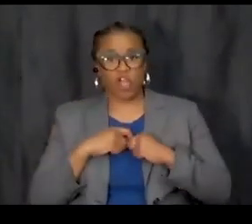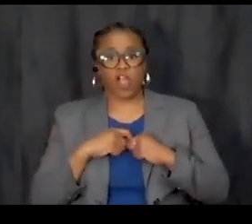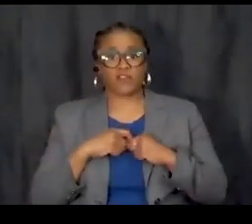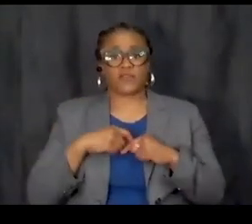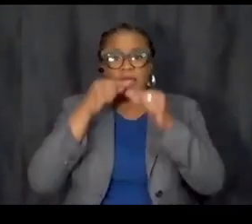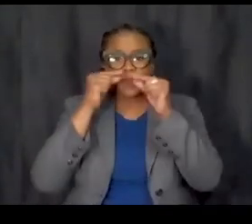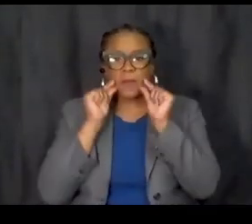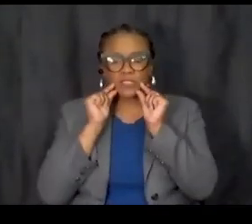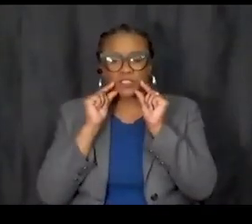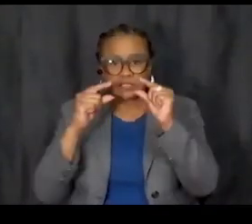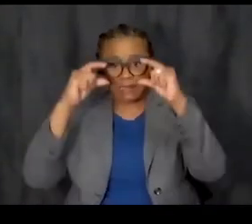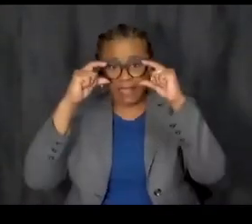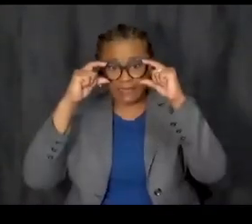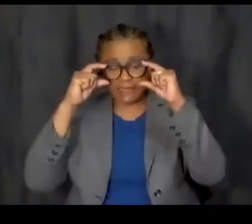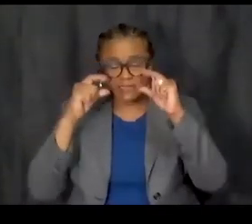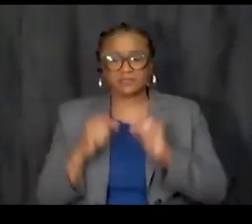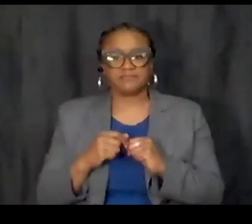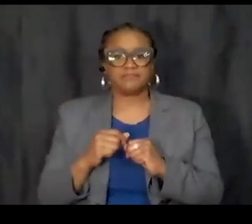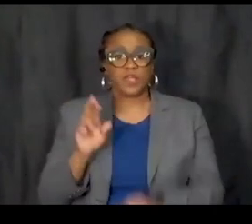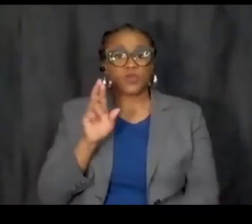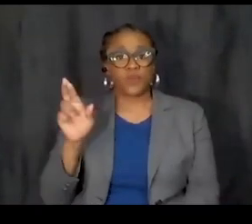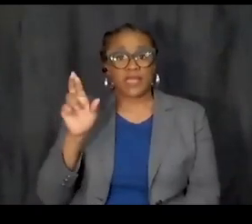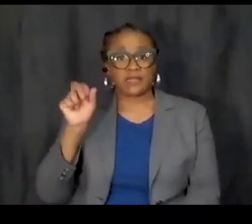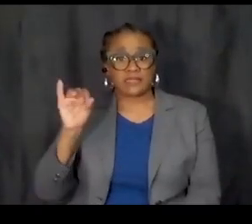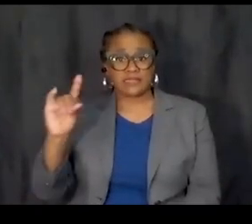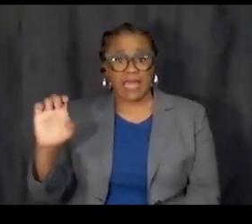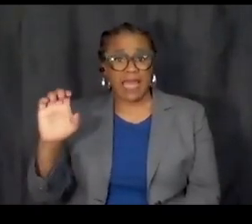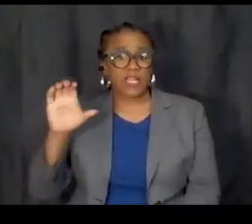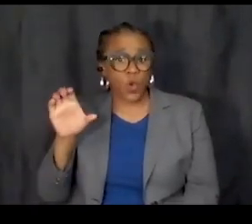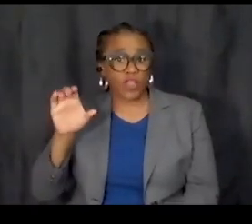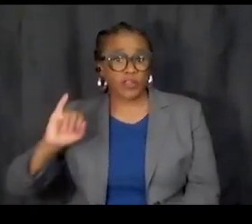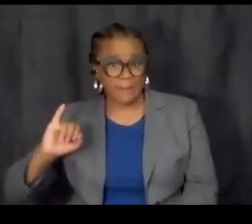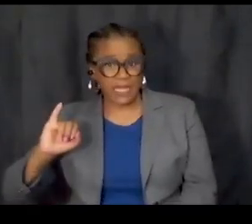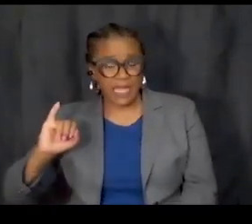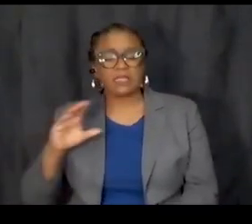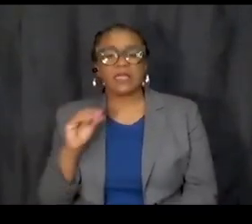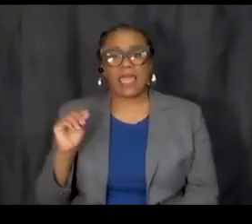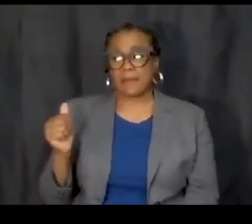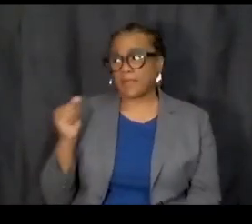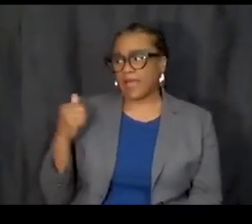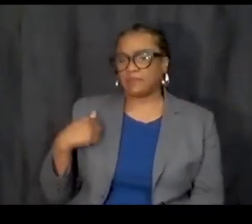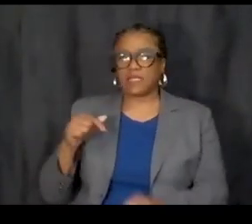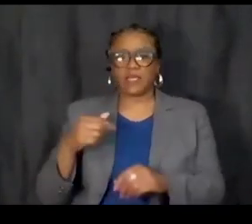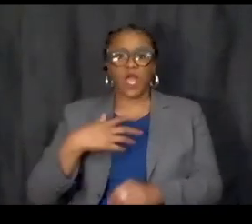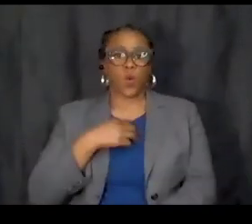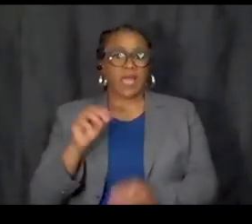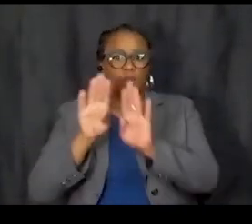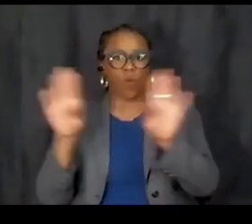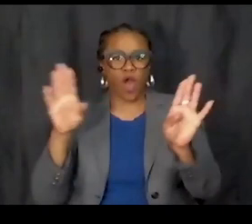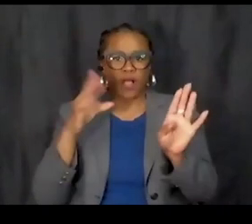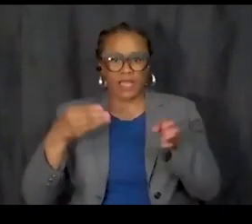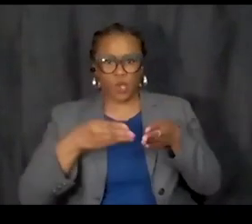headscarf, handlebar mustache, and glasses. I'm wearing a right-sided cochlear implant, and behind me is a white wall and a